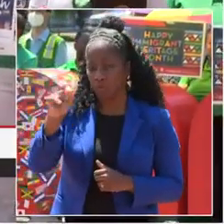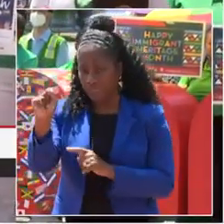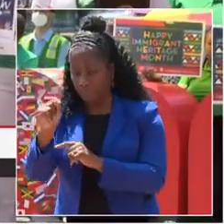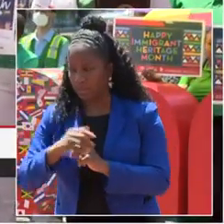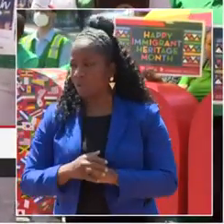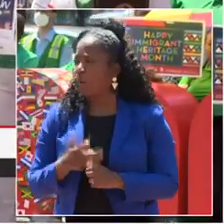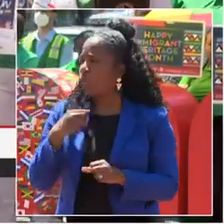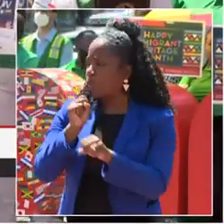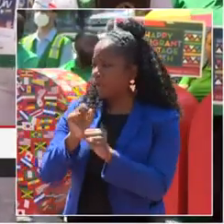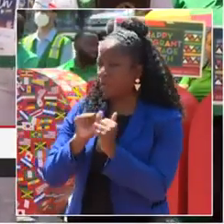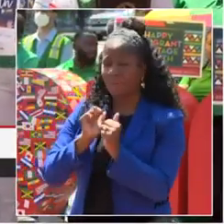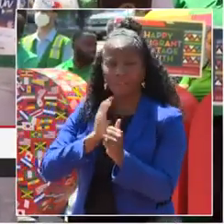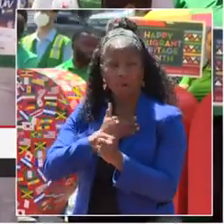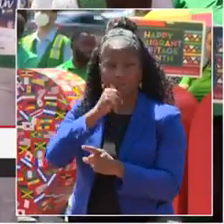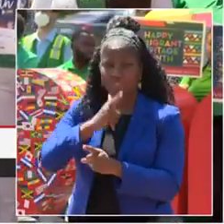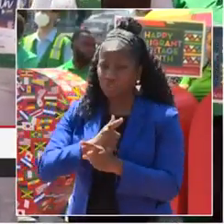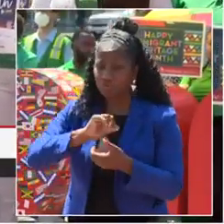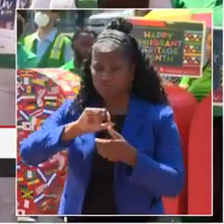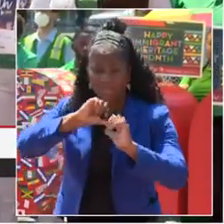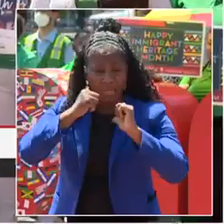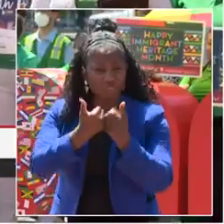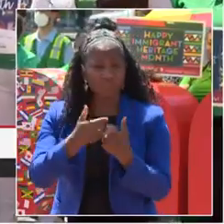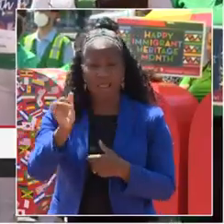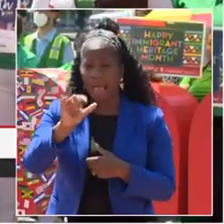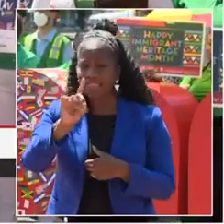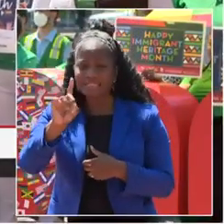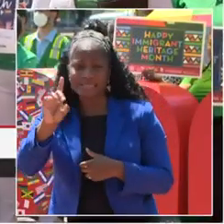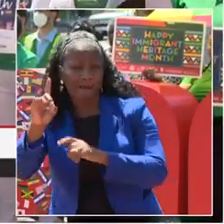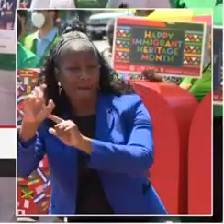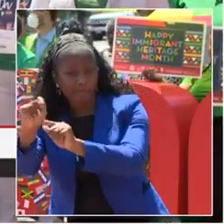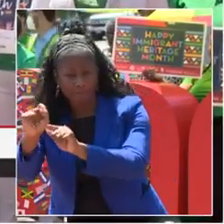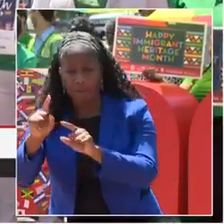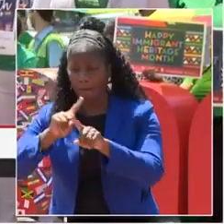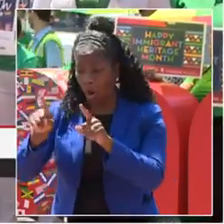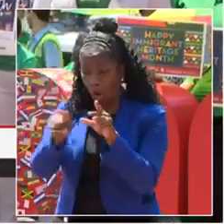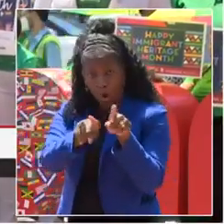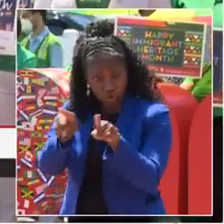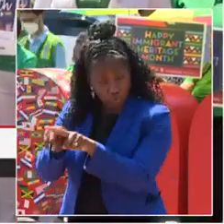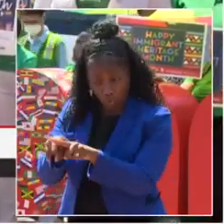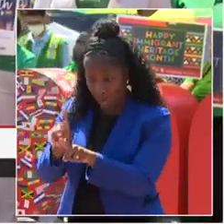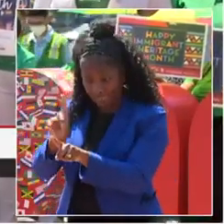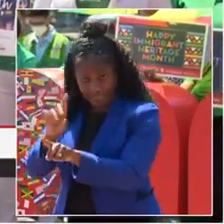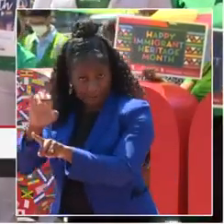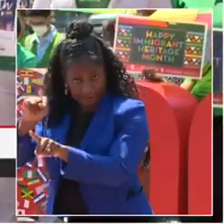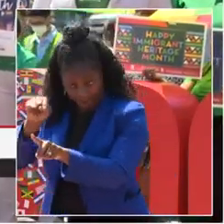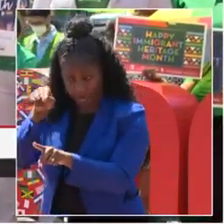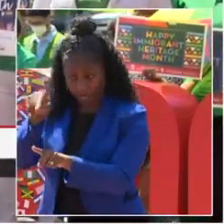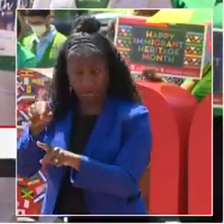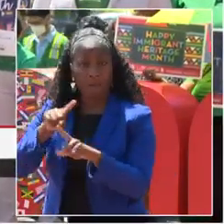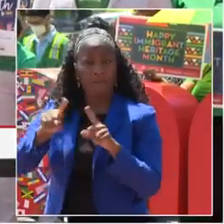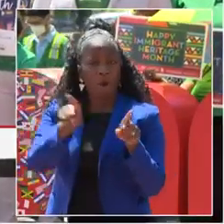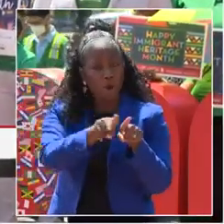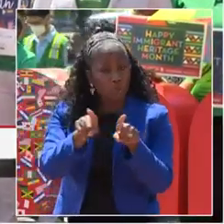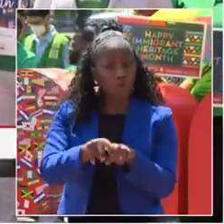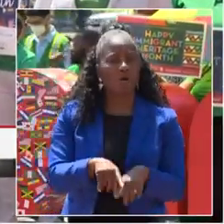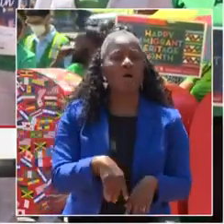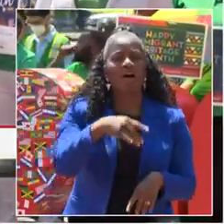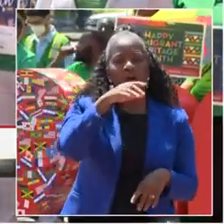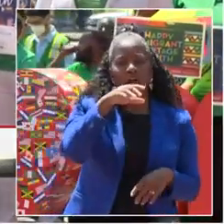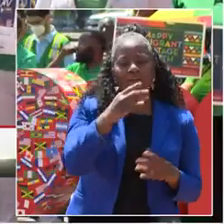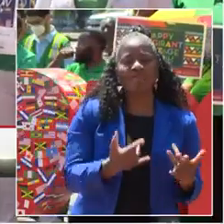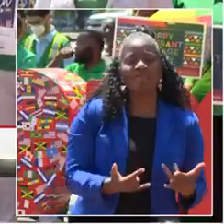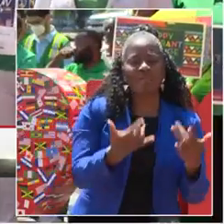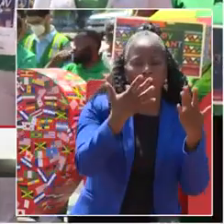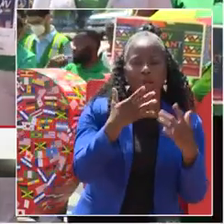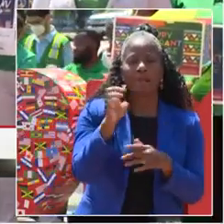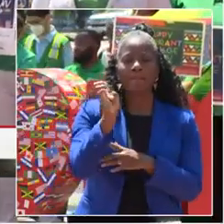working with our sister agencies, as I mentioned, DDOT, but in addition to DDOT, the Fire and Emergency Medical Services, to